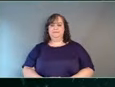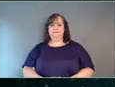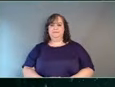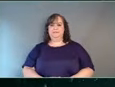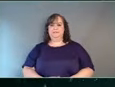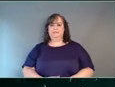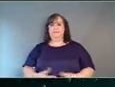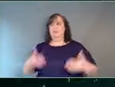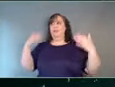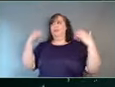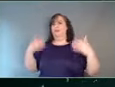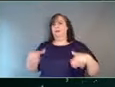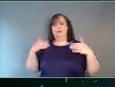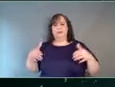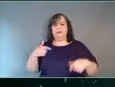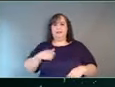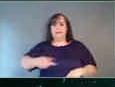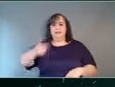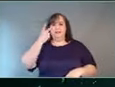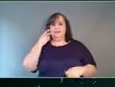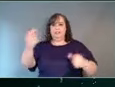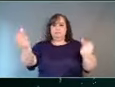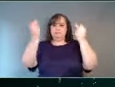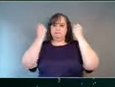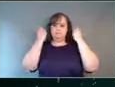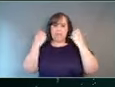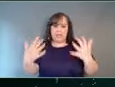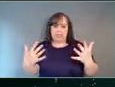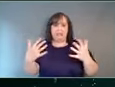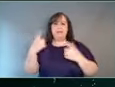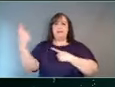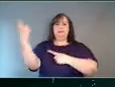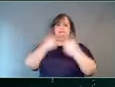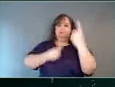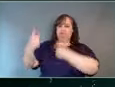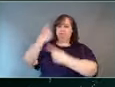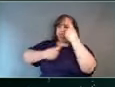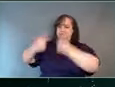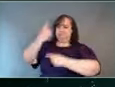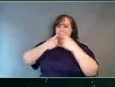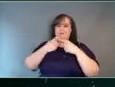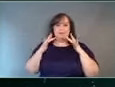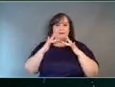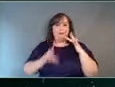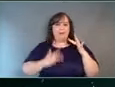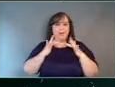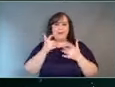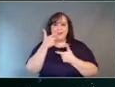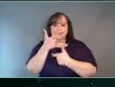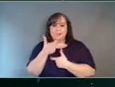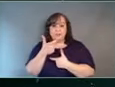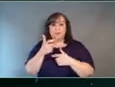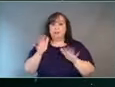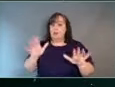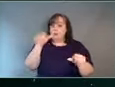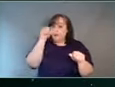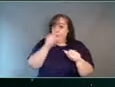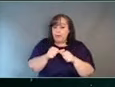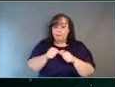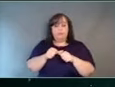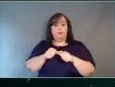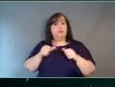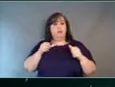Okay, everyone, I see we have so many questions coming in from our online viewers. Remember that it is not too late to ask your questions. Just